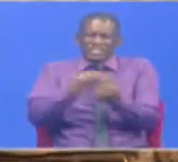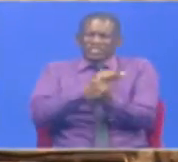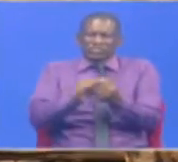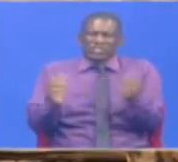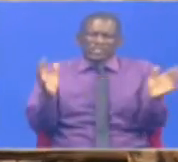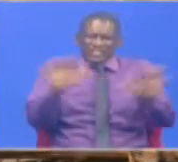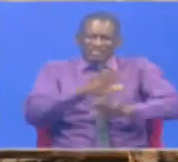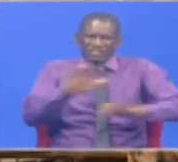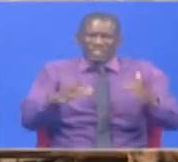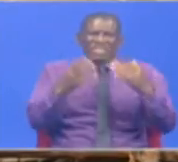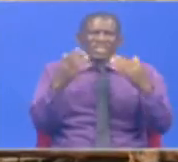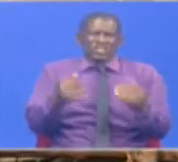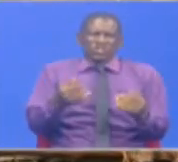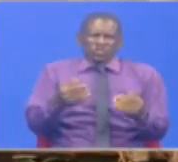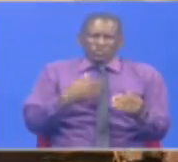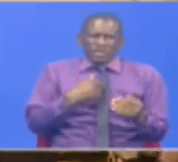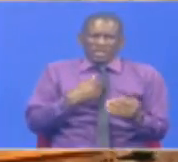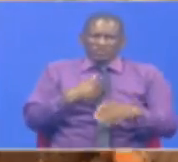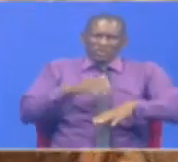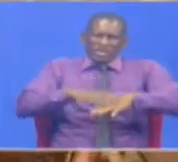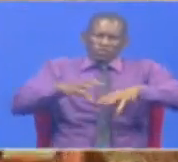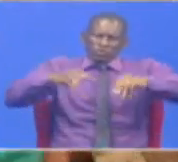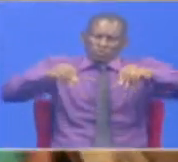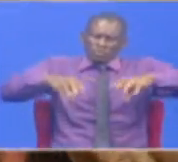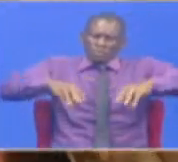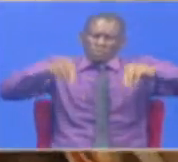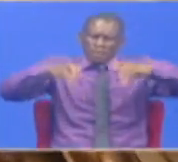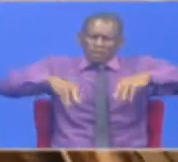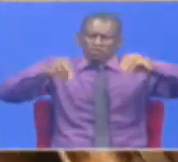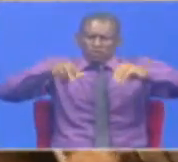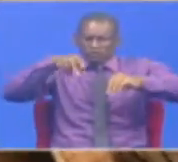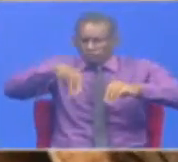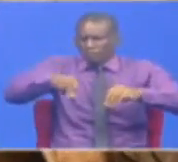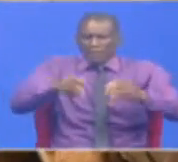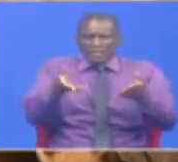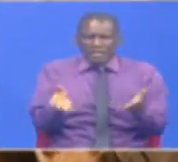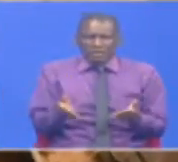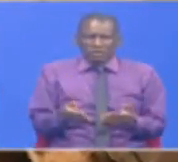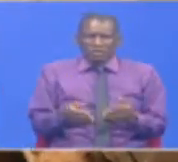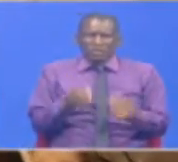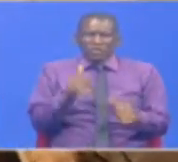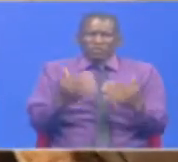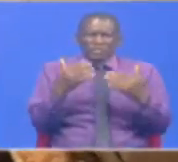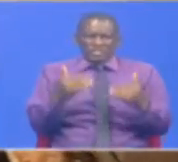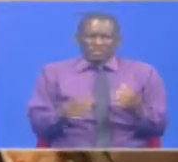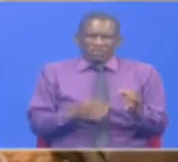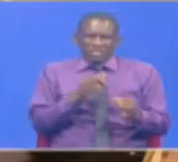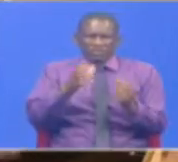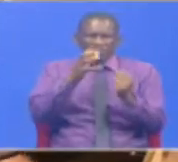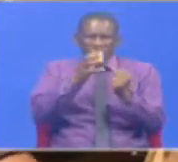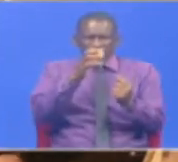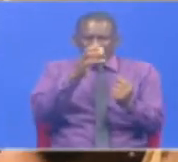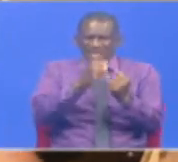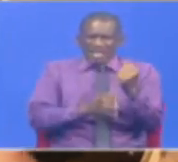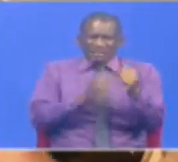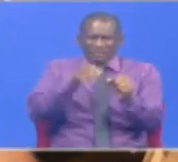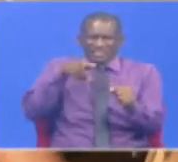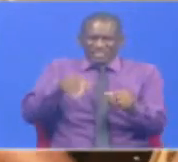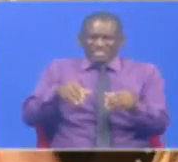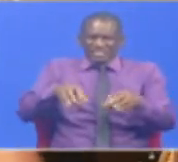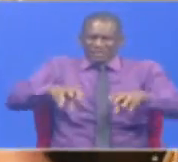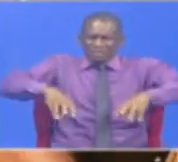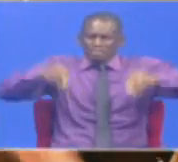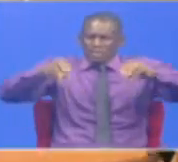left with a very fine manure or compost, which now we will harvest.